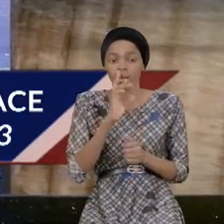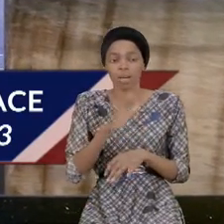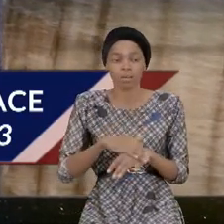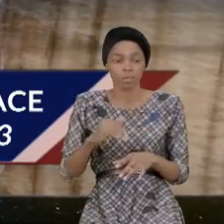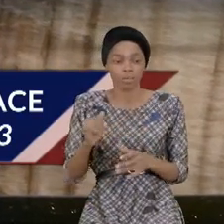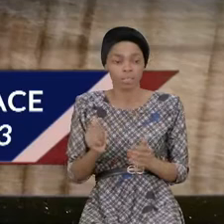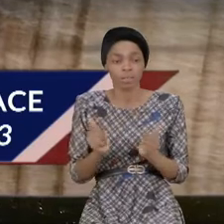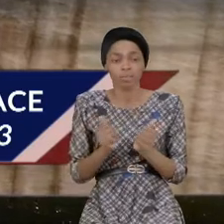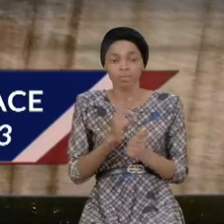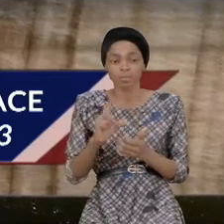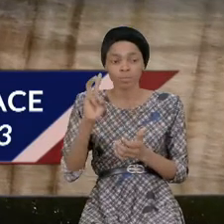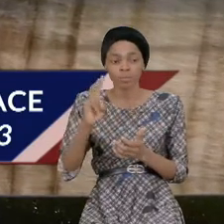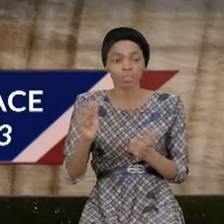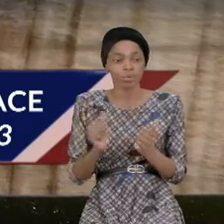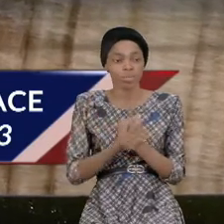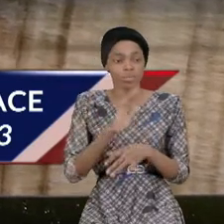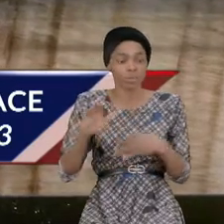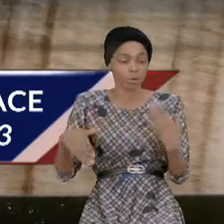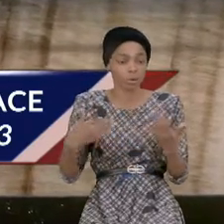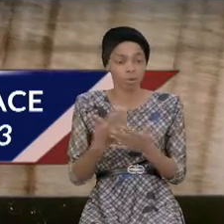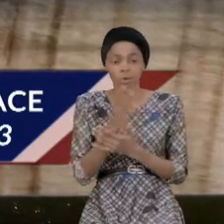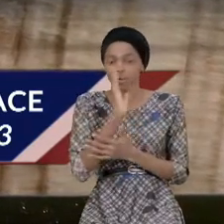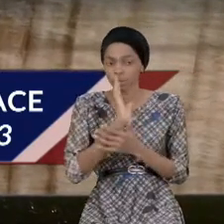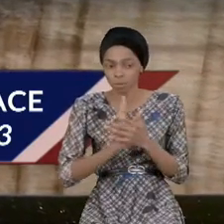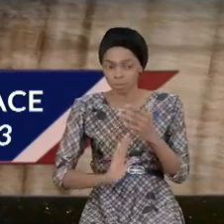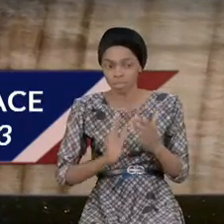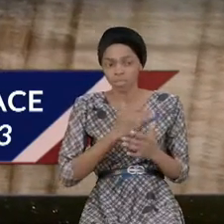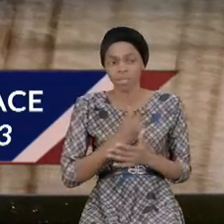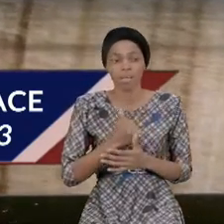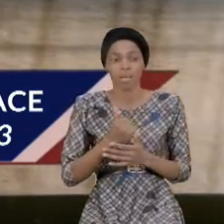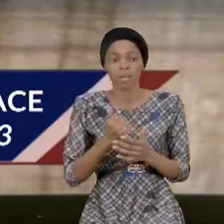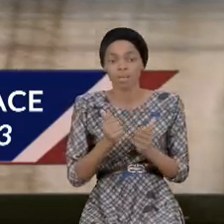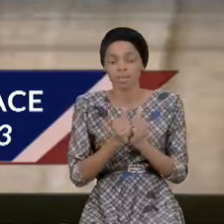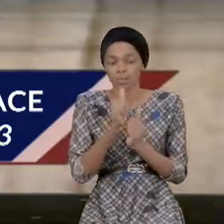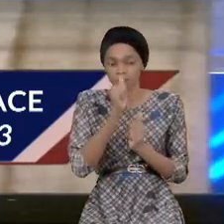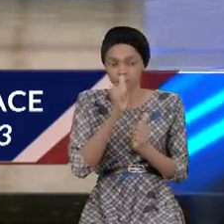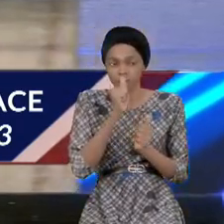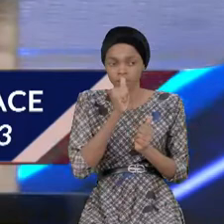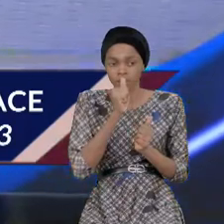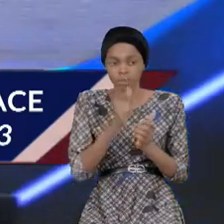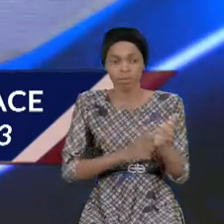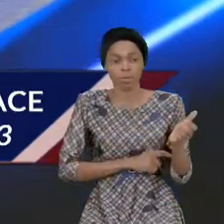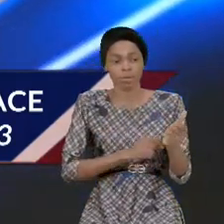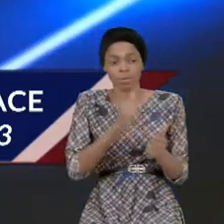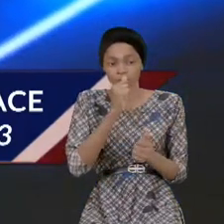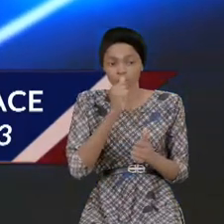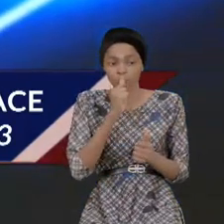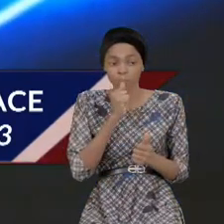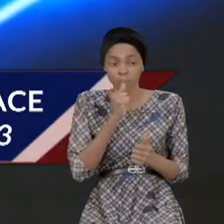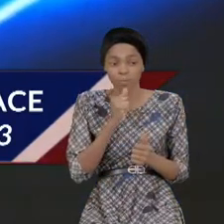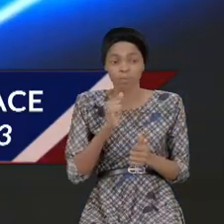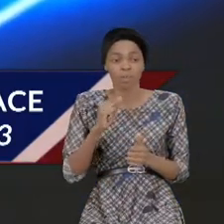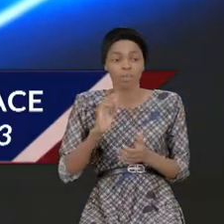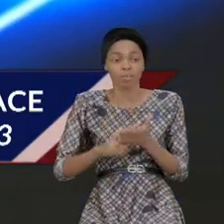2, it says, and with all lowliness and meekness, with long suffering and forbearing one another in love. In verse 3,